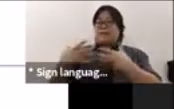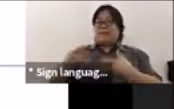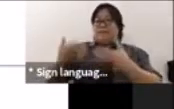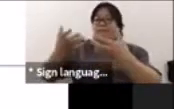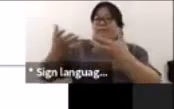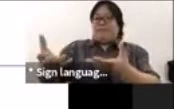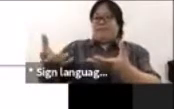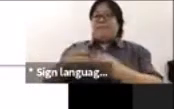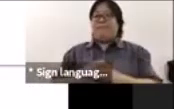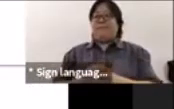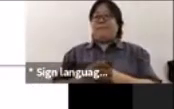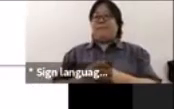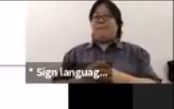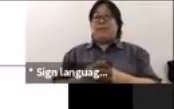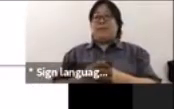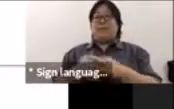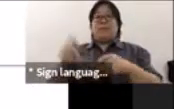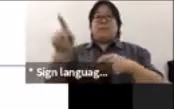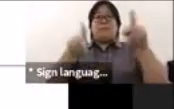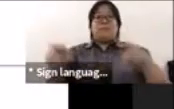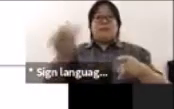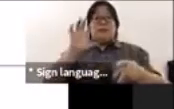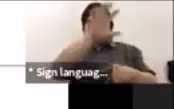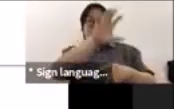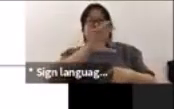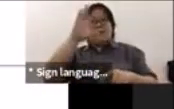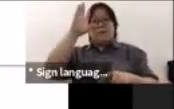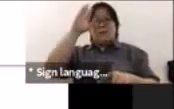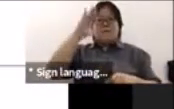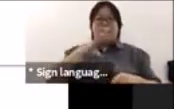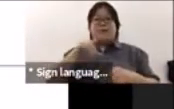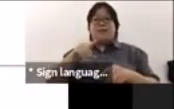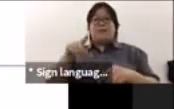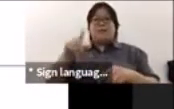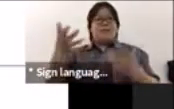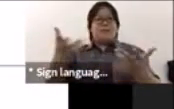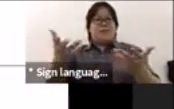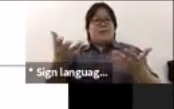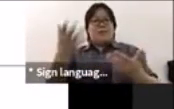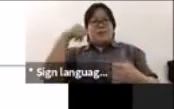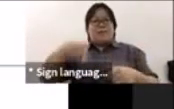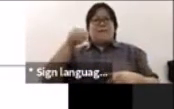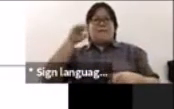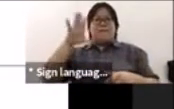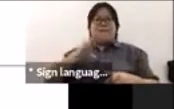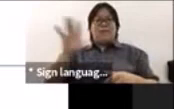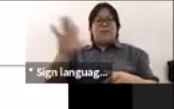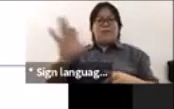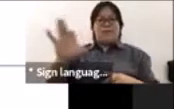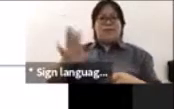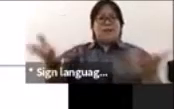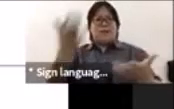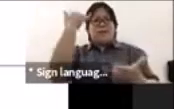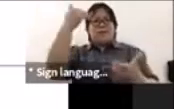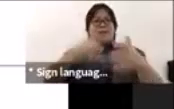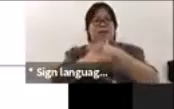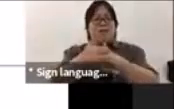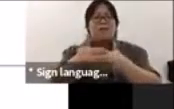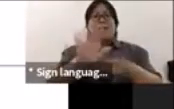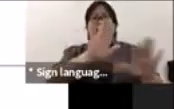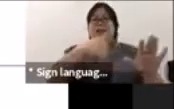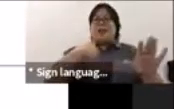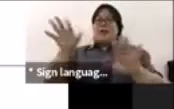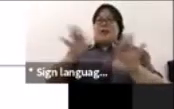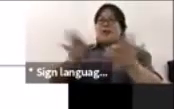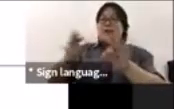Then the people there scream at him, "What? Why do you go here? This is for female only." Then he had to explain that my